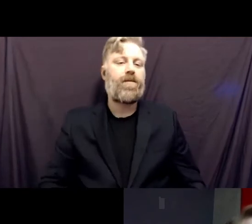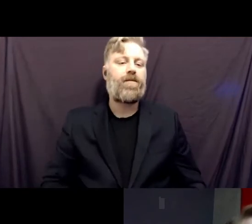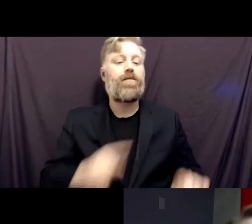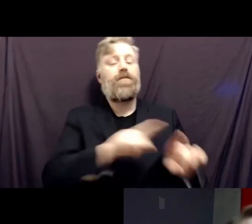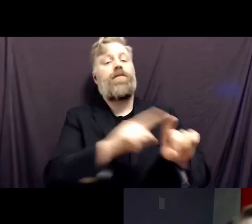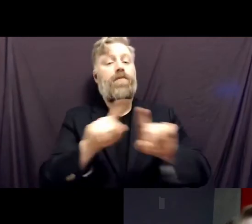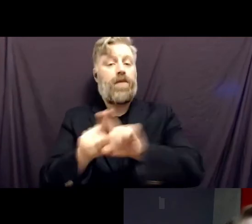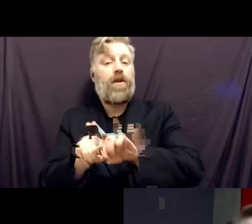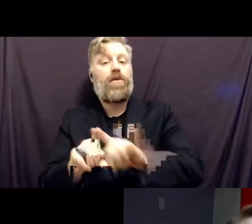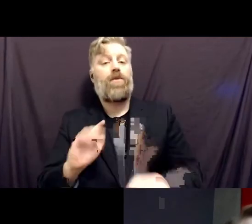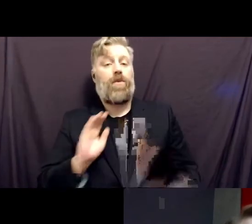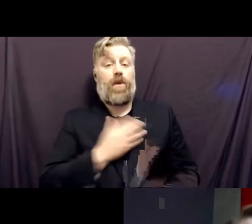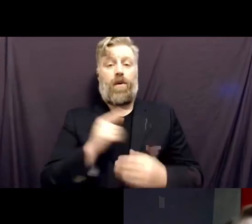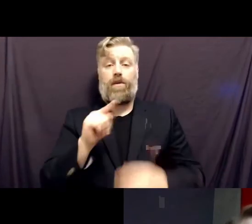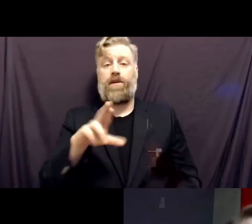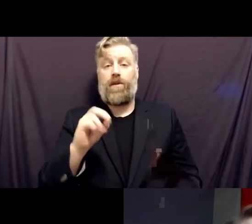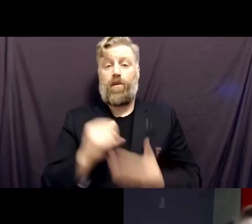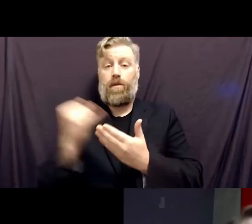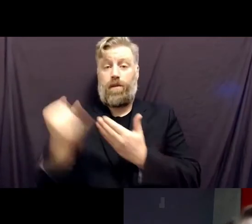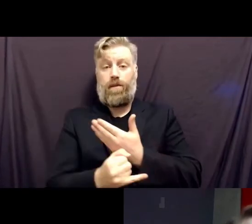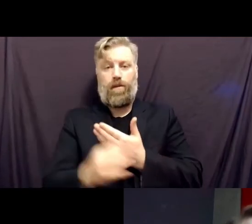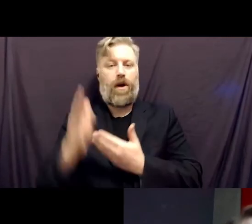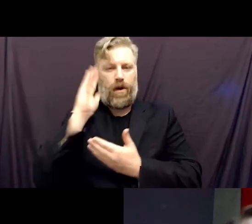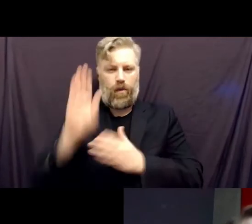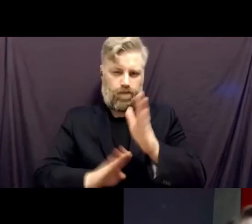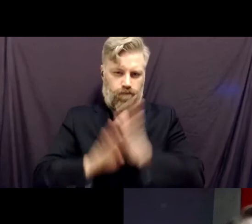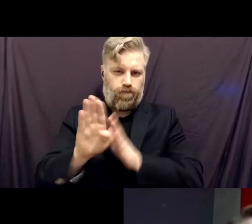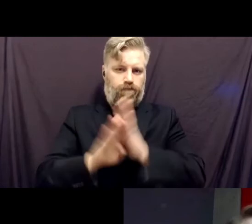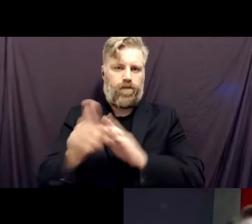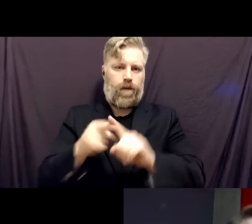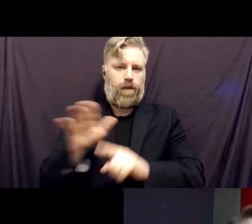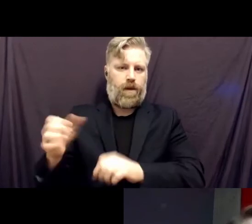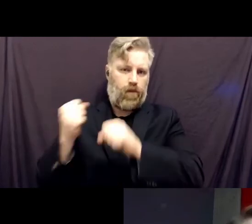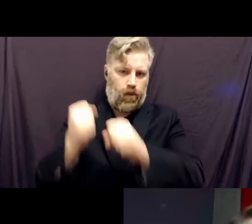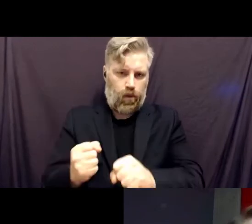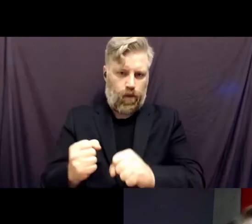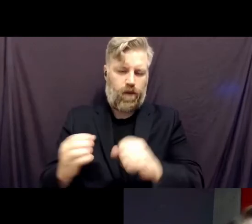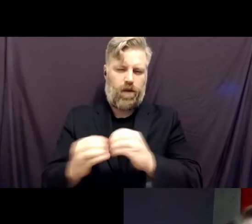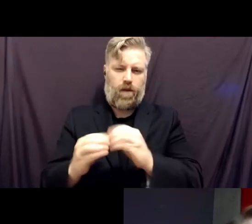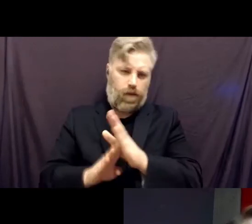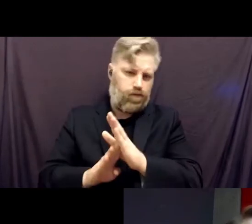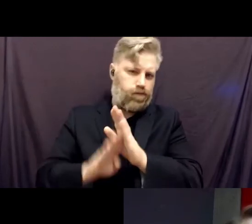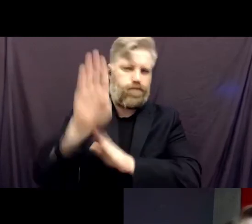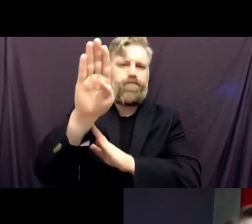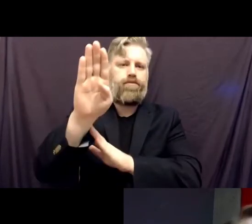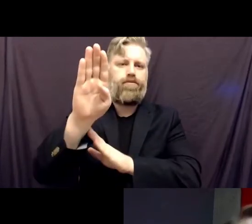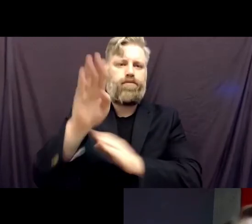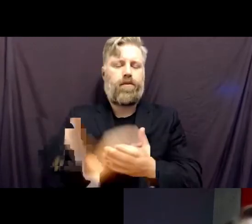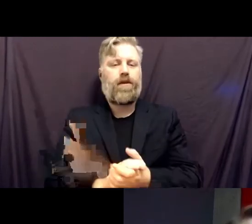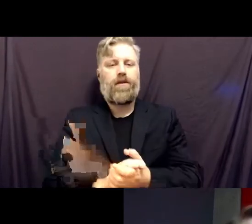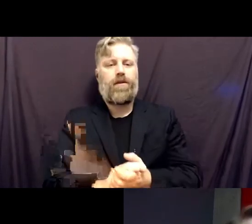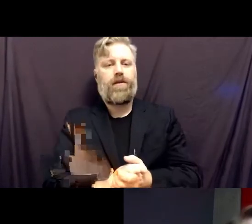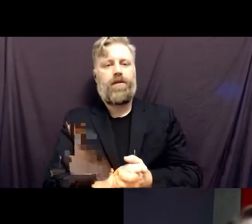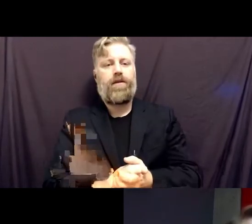on its strengths and develop them further by first strengthening